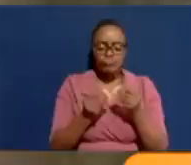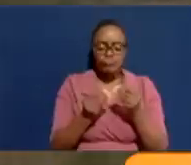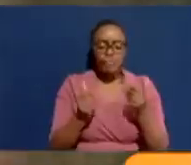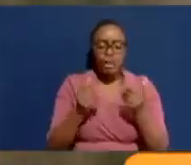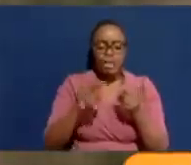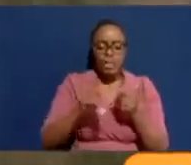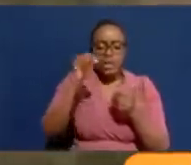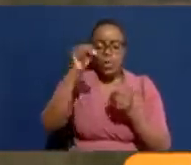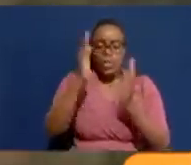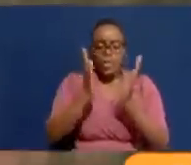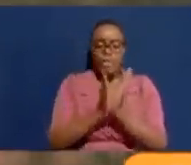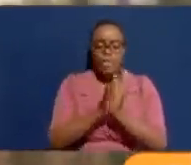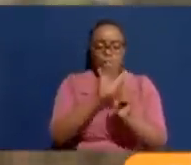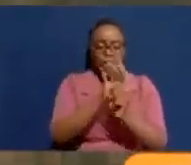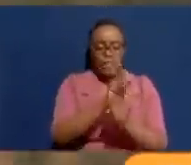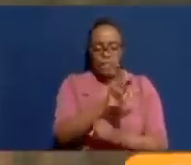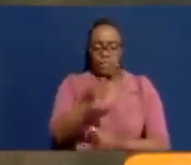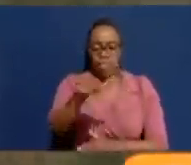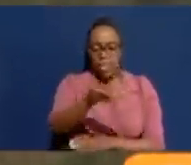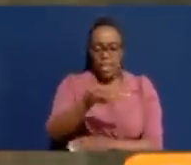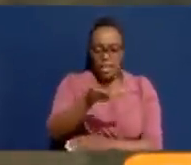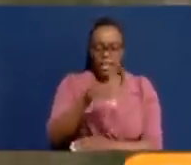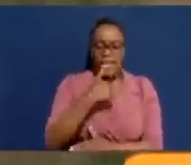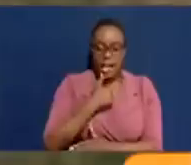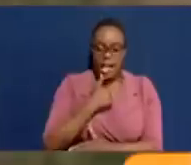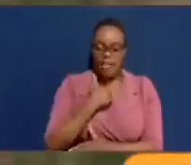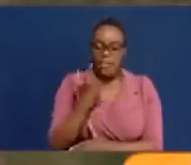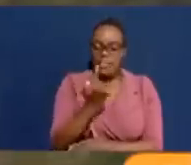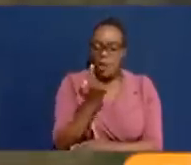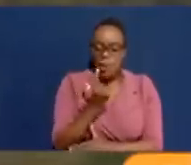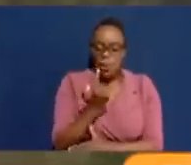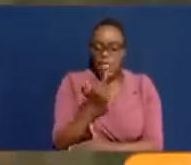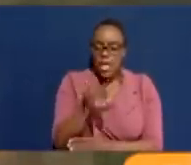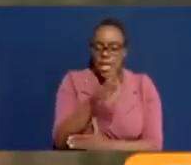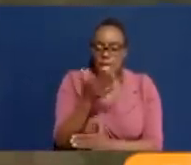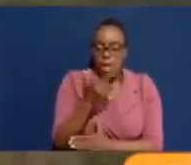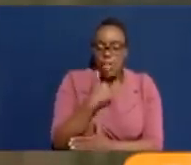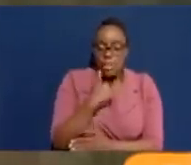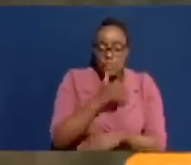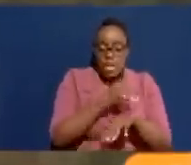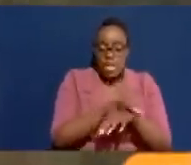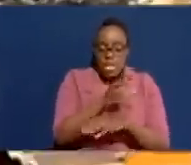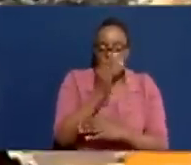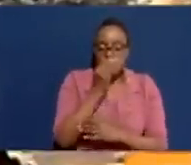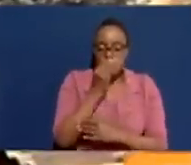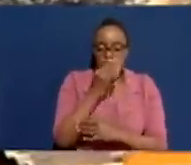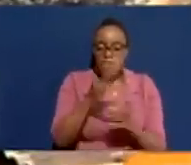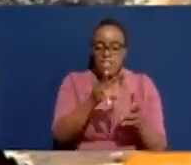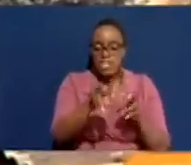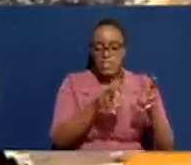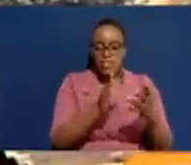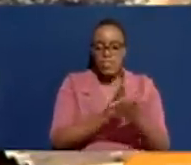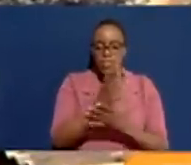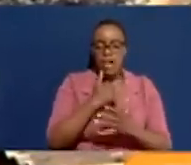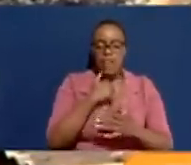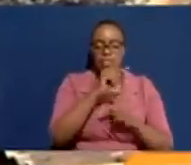Rift. Thousands of homesteads in the north have had their only source of livelihood swept away by the bandits, who leave a trail of